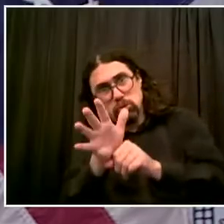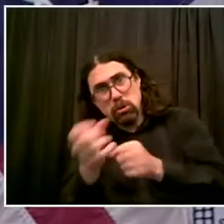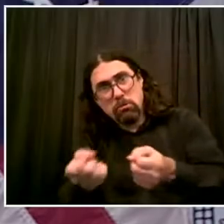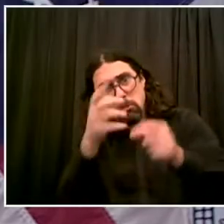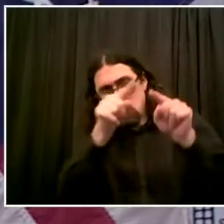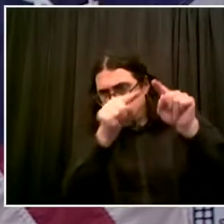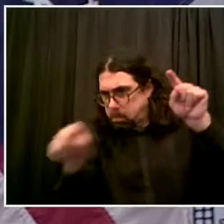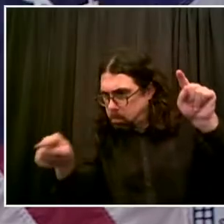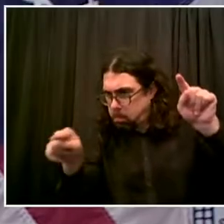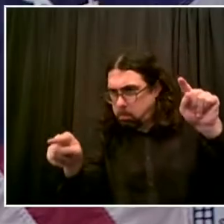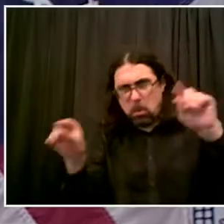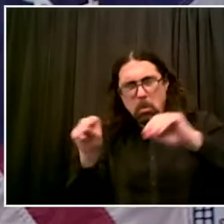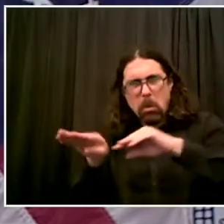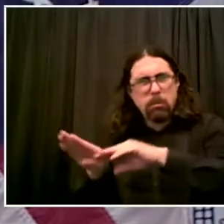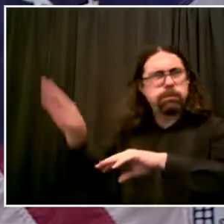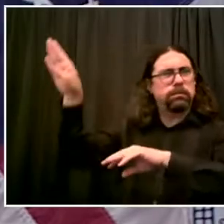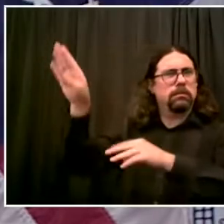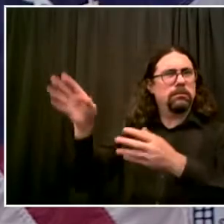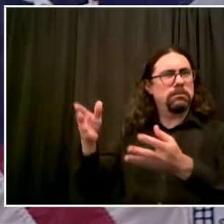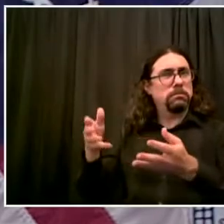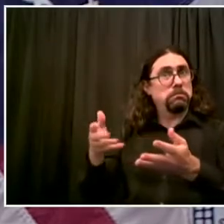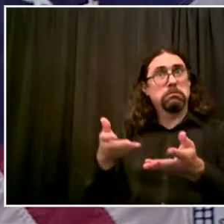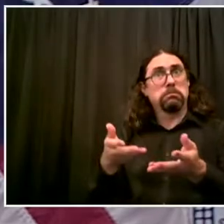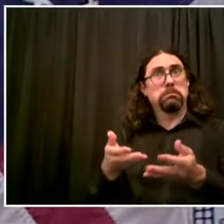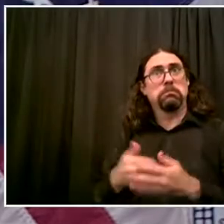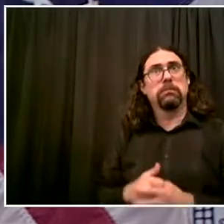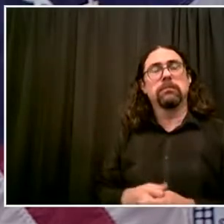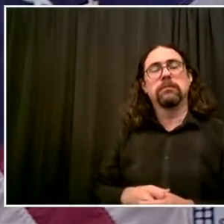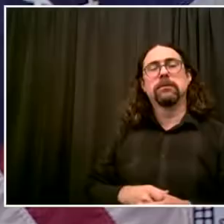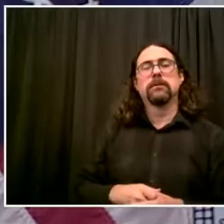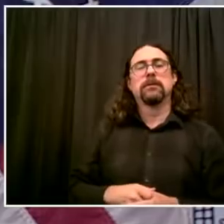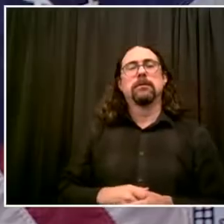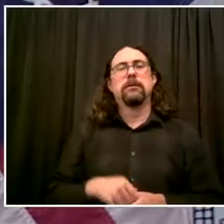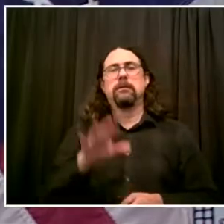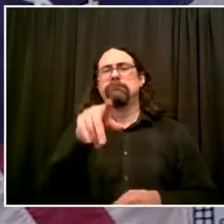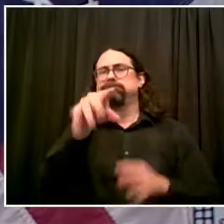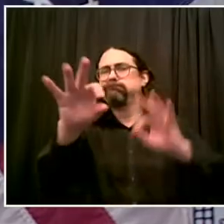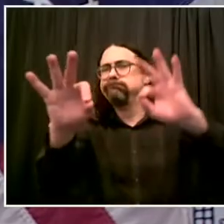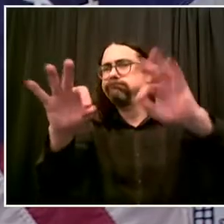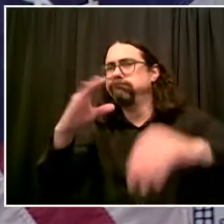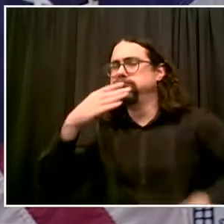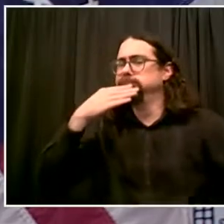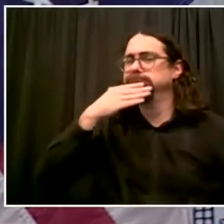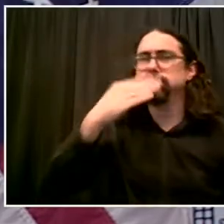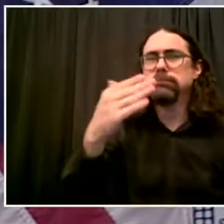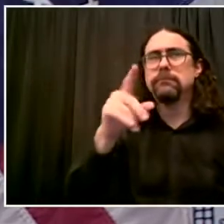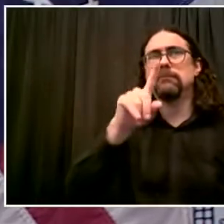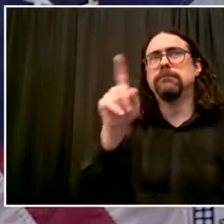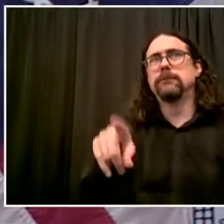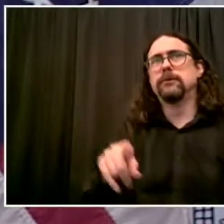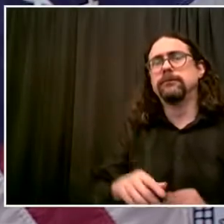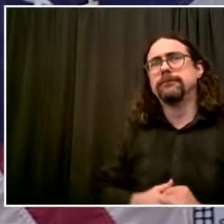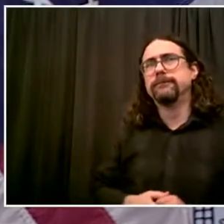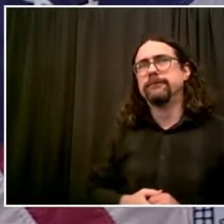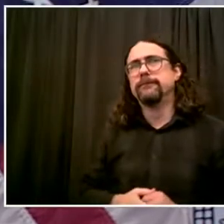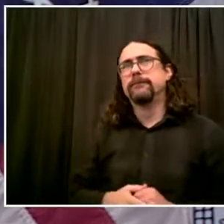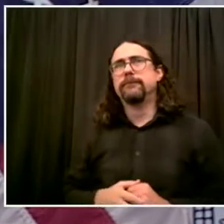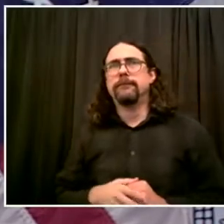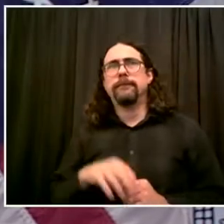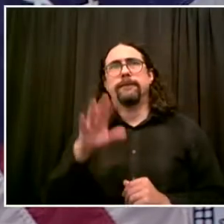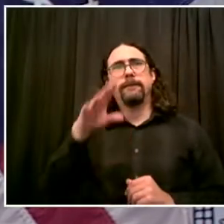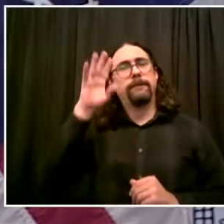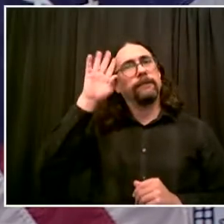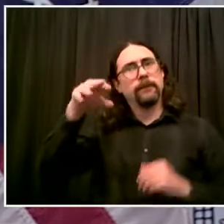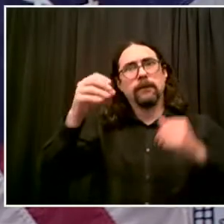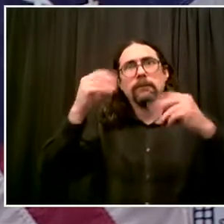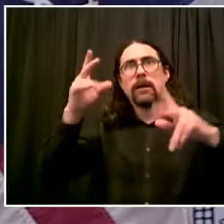the health focus has been on the protests. But I've even talked about that, but the more I've talked to the health folks,